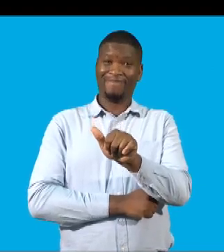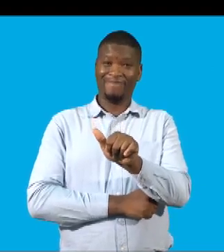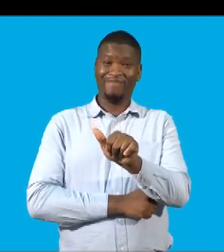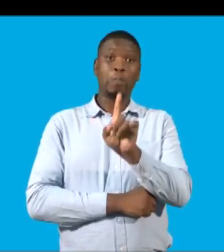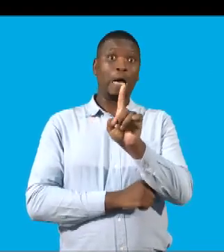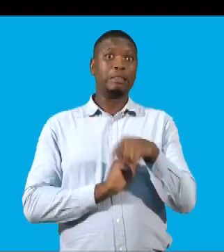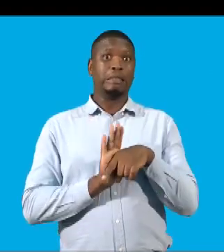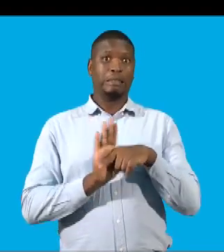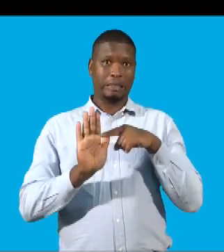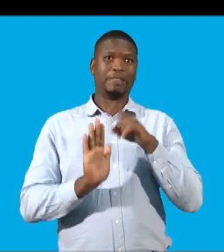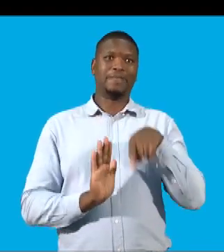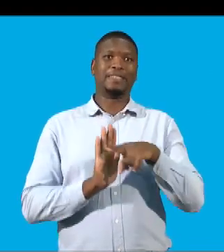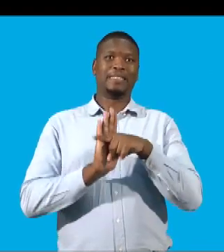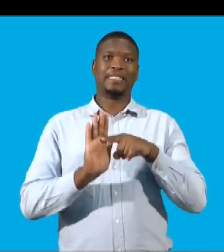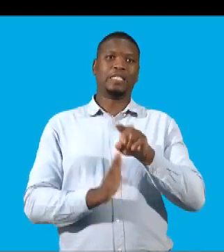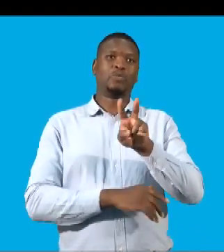216, or rather a negative